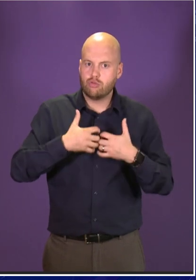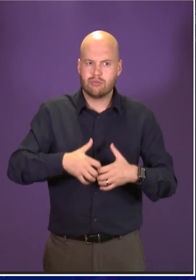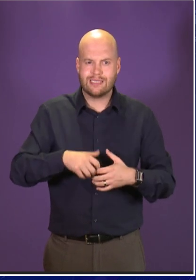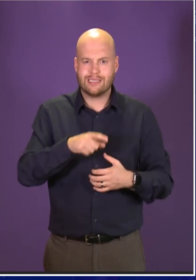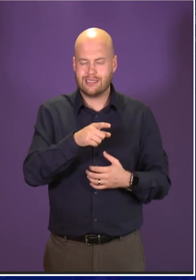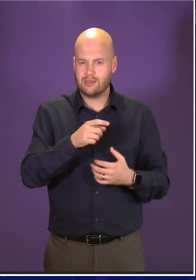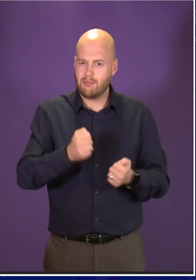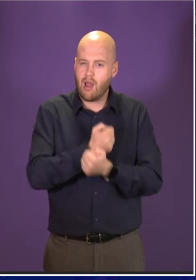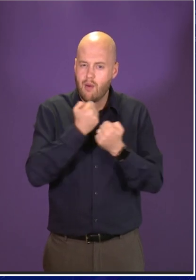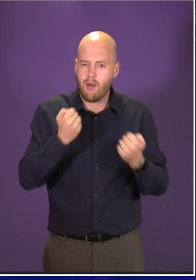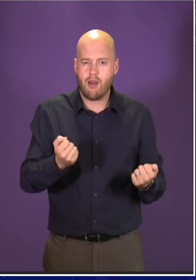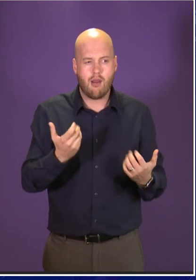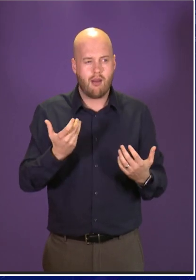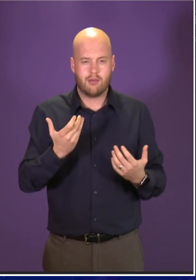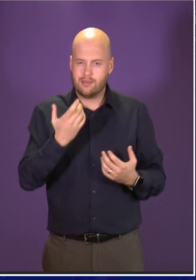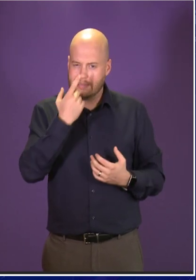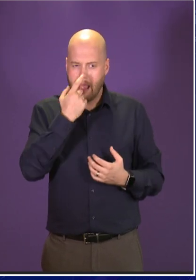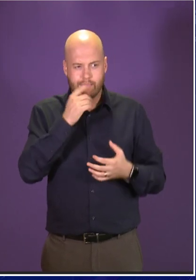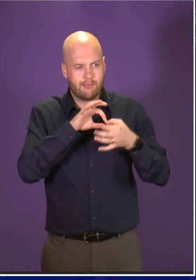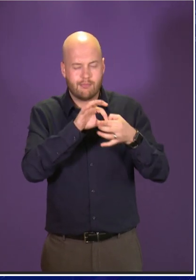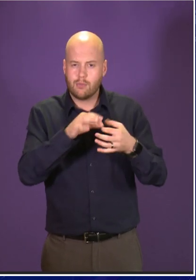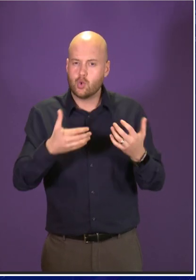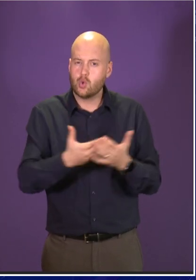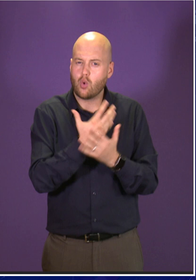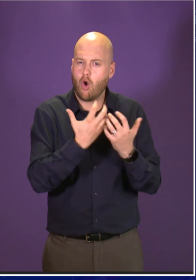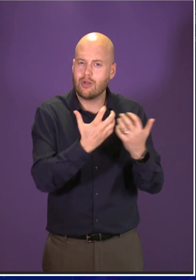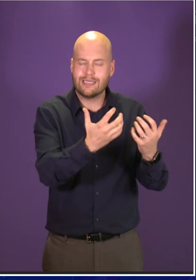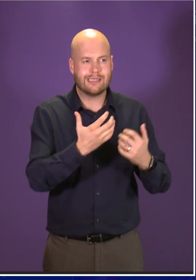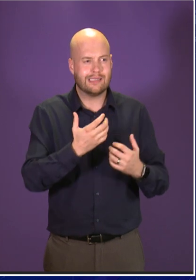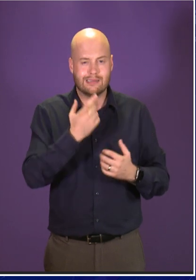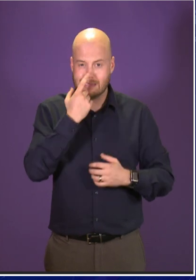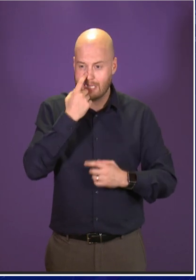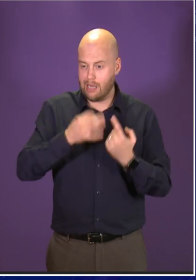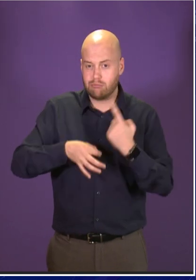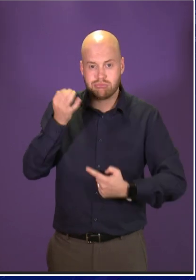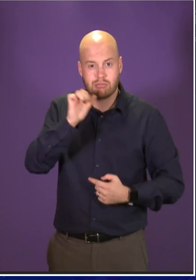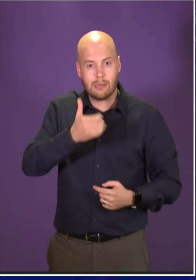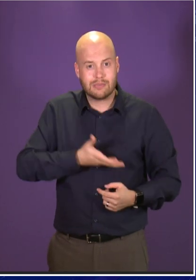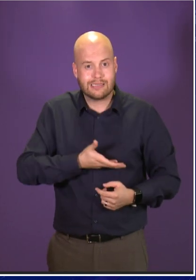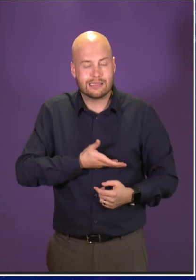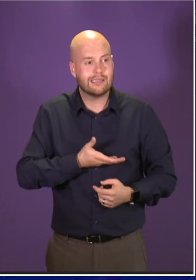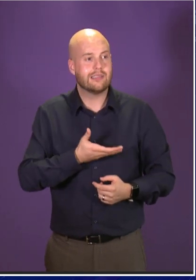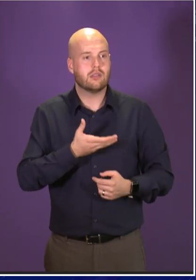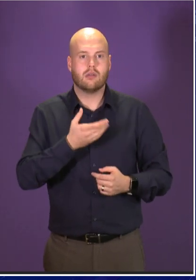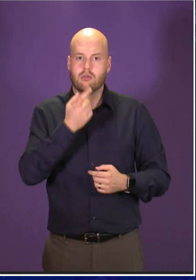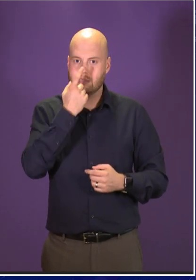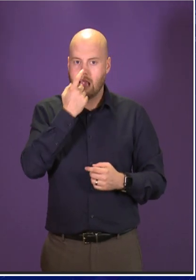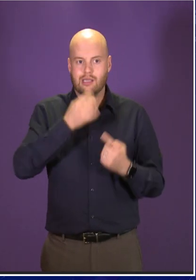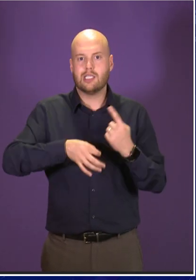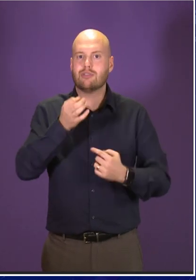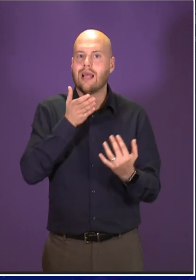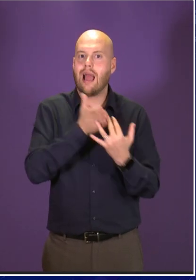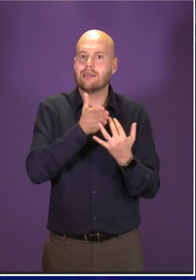to engage new audiences, drive new business models, and increase access to world-class archives